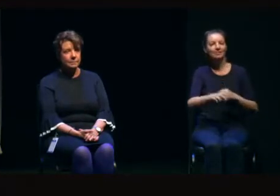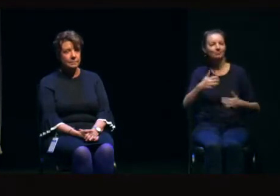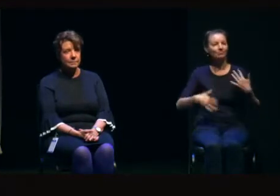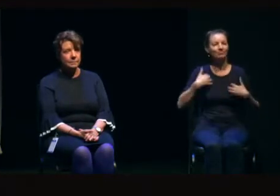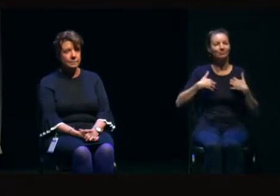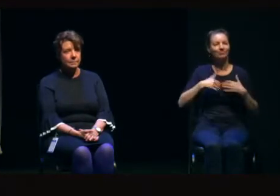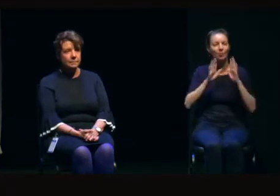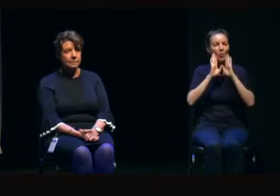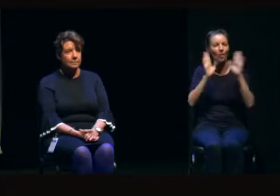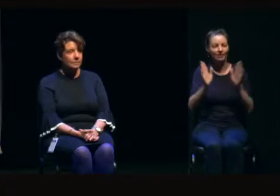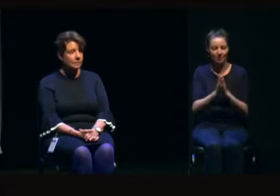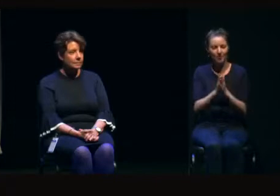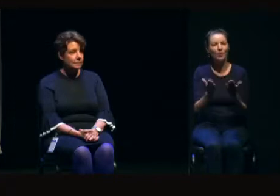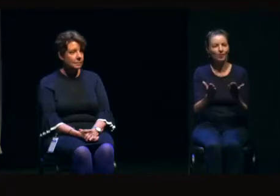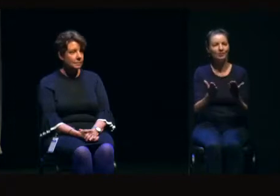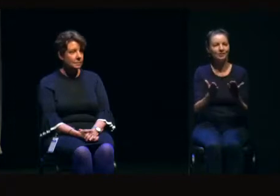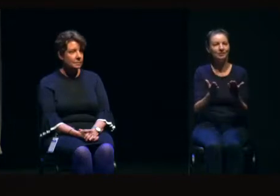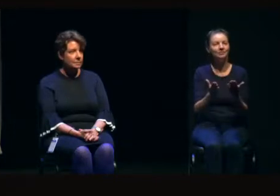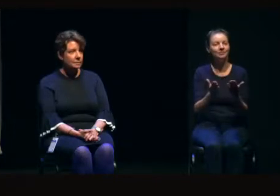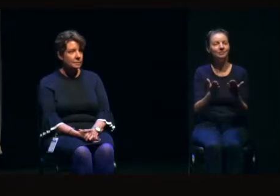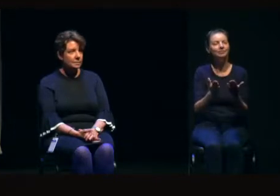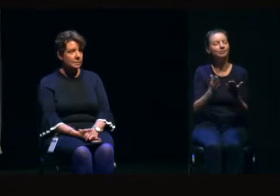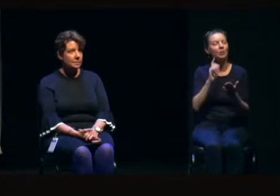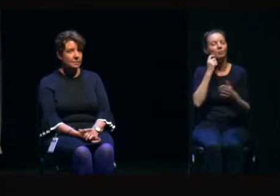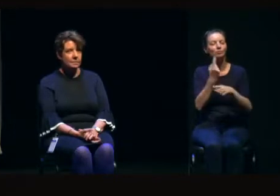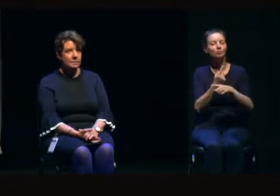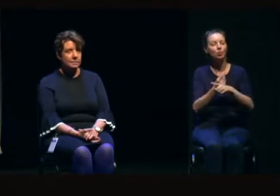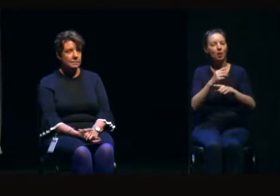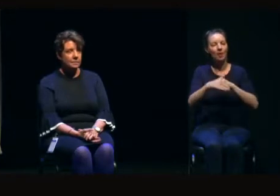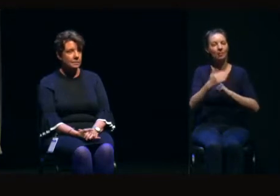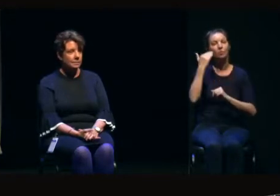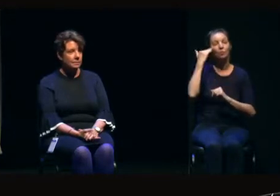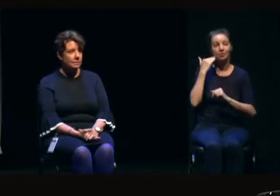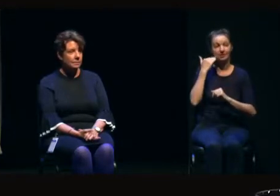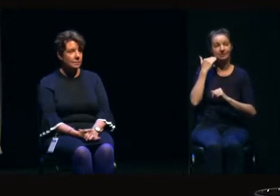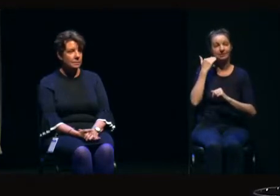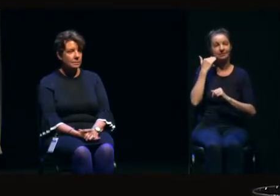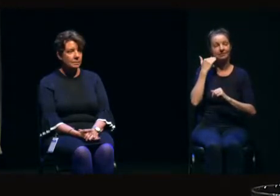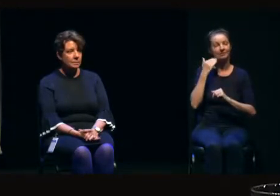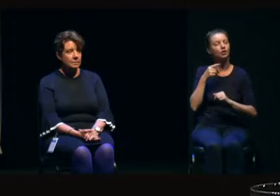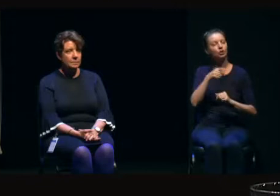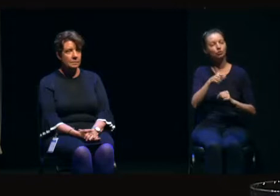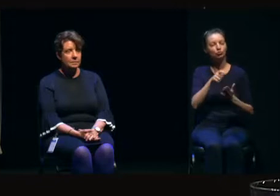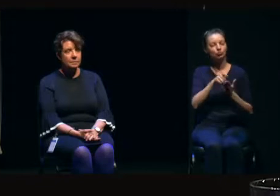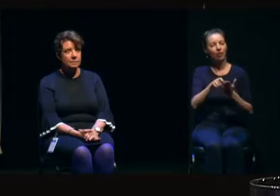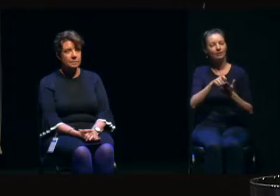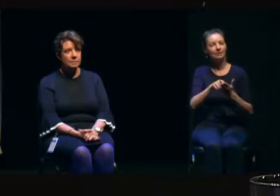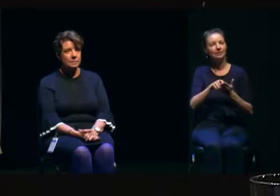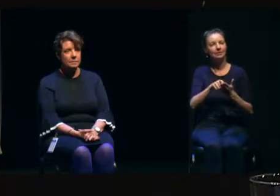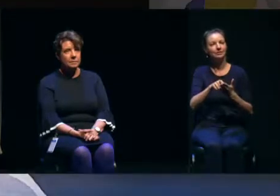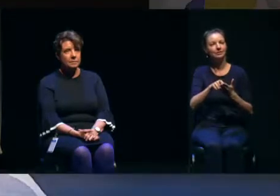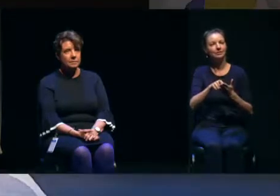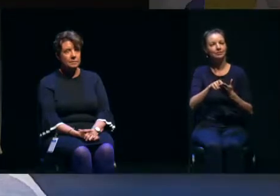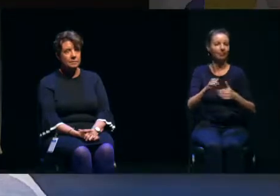book. It's will come to your soul, but let's talk about the woman. And you write quite early on that you have been